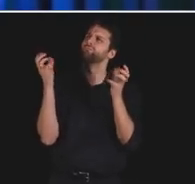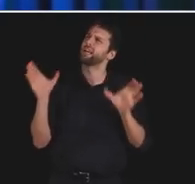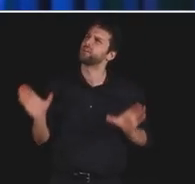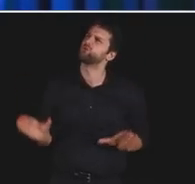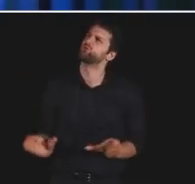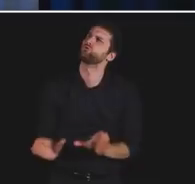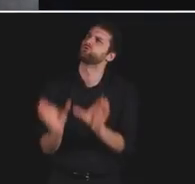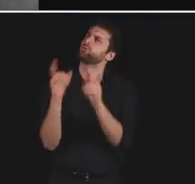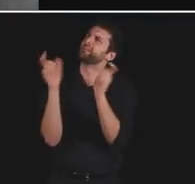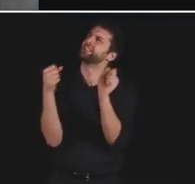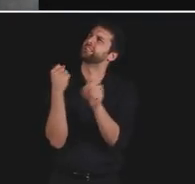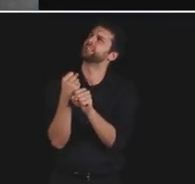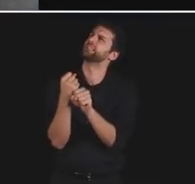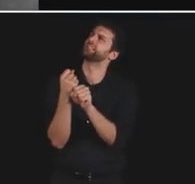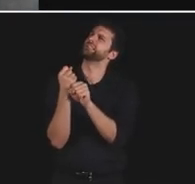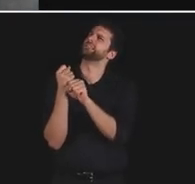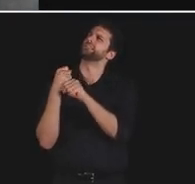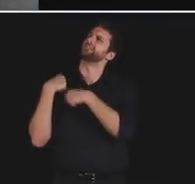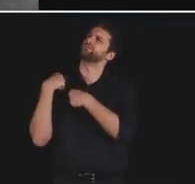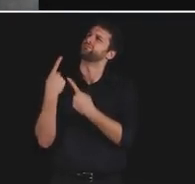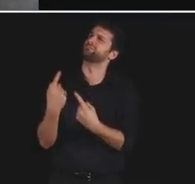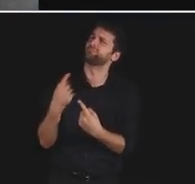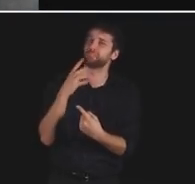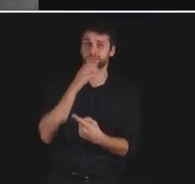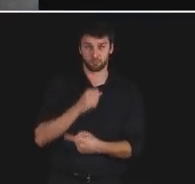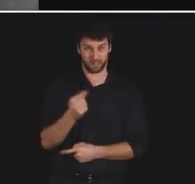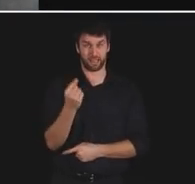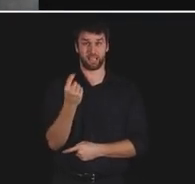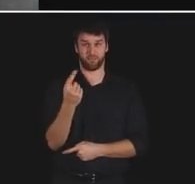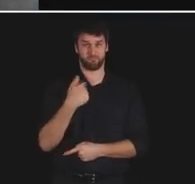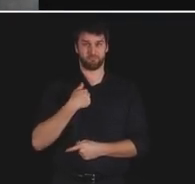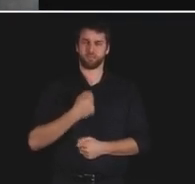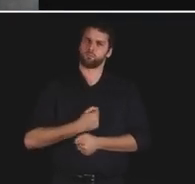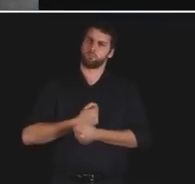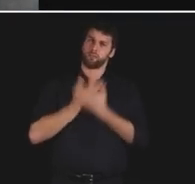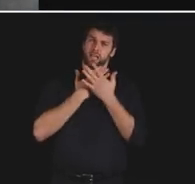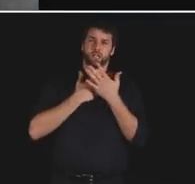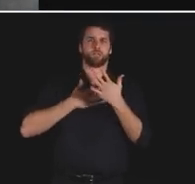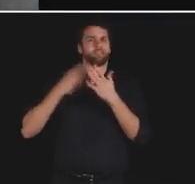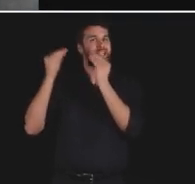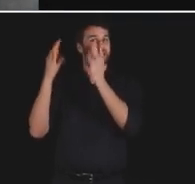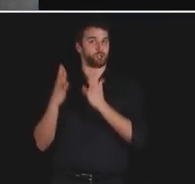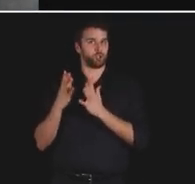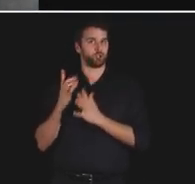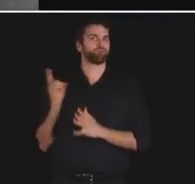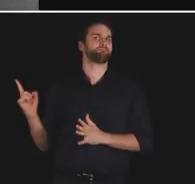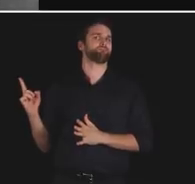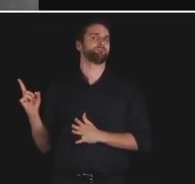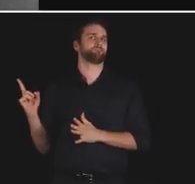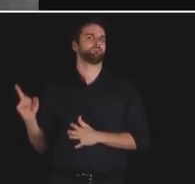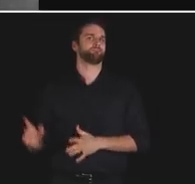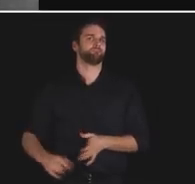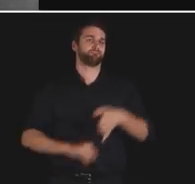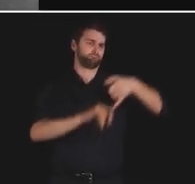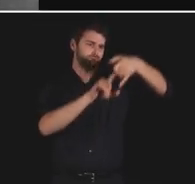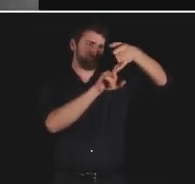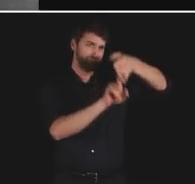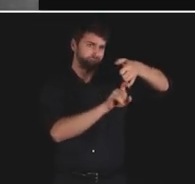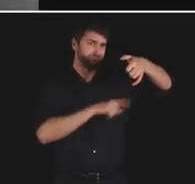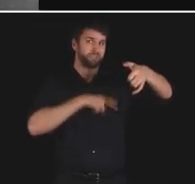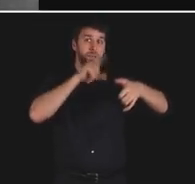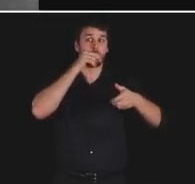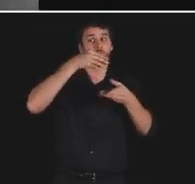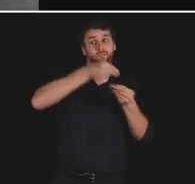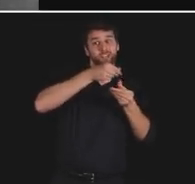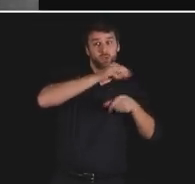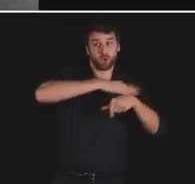I was, say, 11 years old. I got inspired by a teacher when I was in fifth grade who put a bird feeder on our classroom window